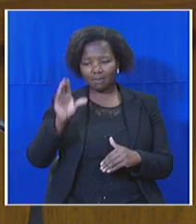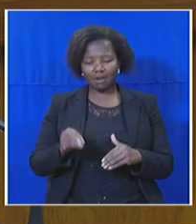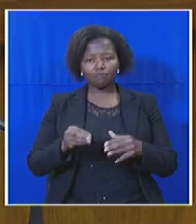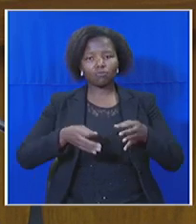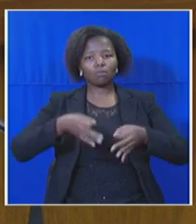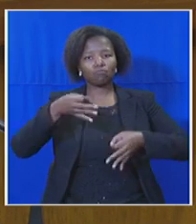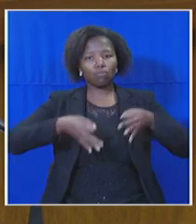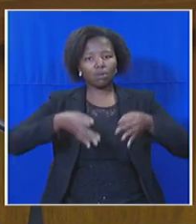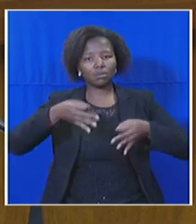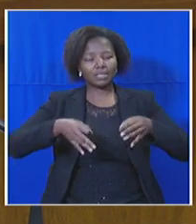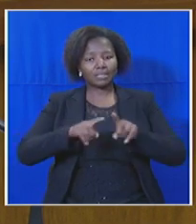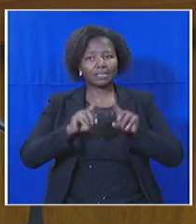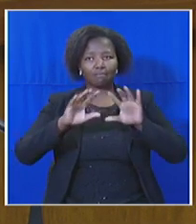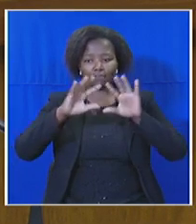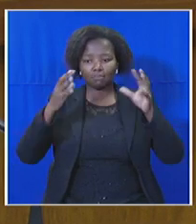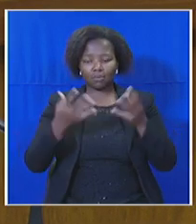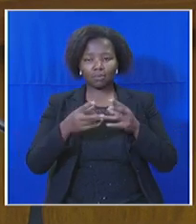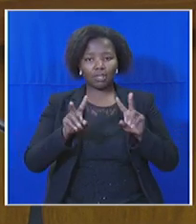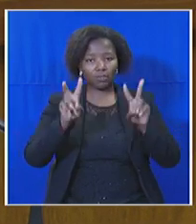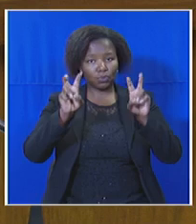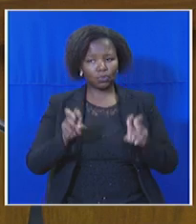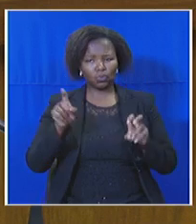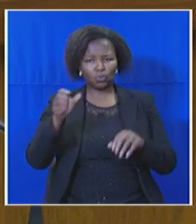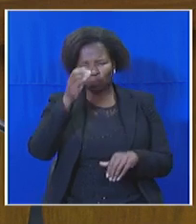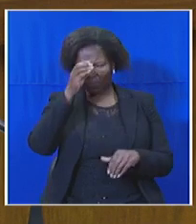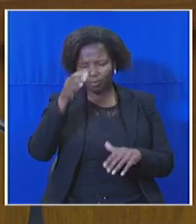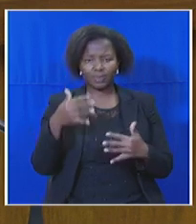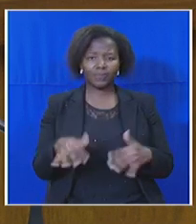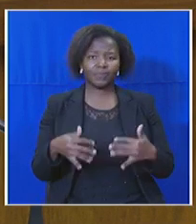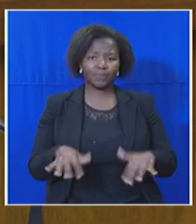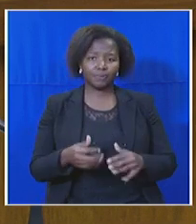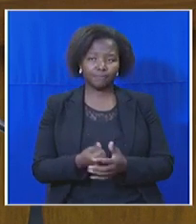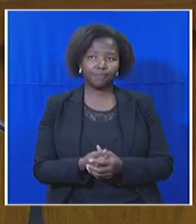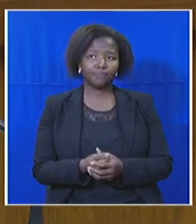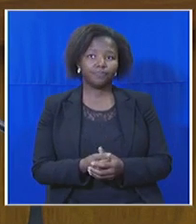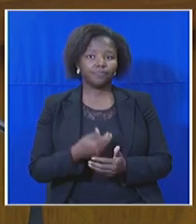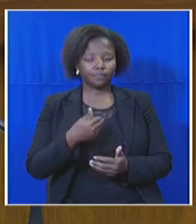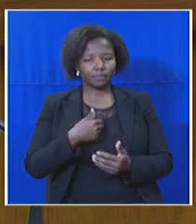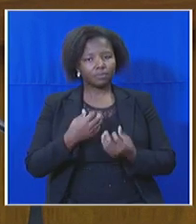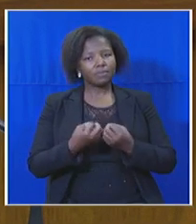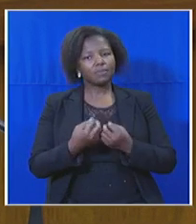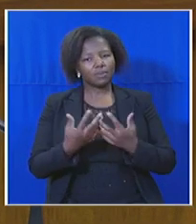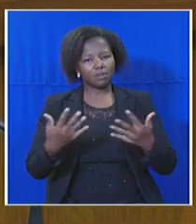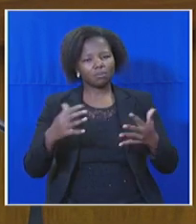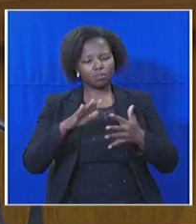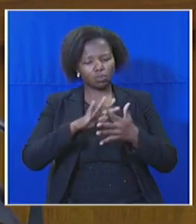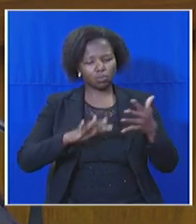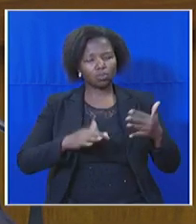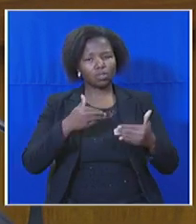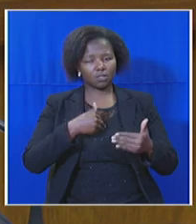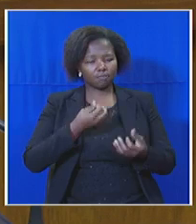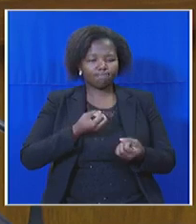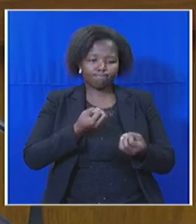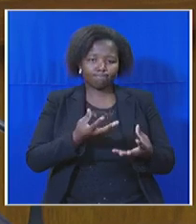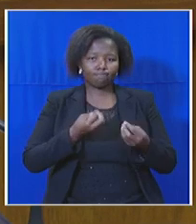and global issues and politics. There are many memories and stories I can share about my time with